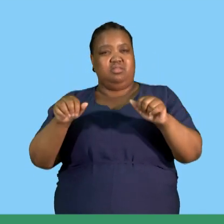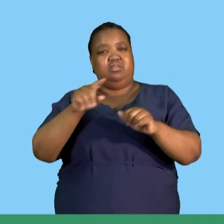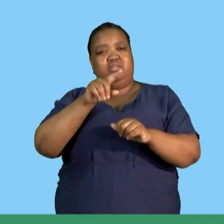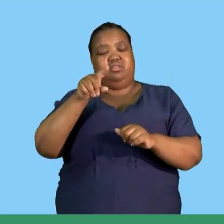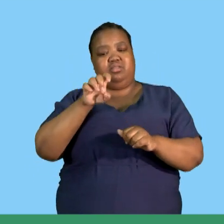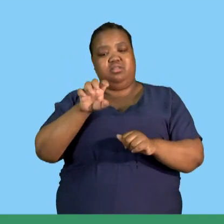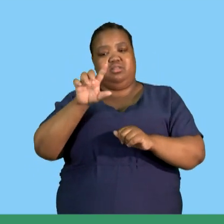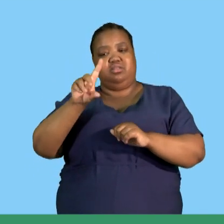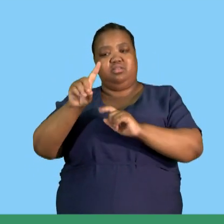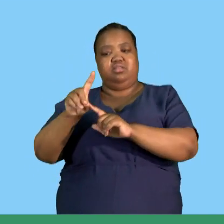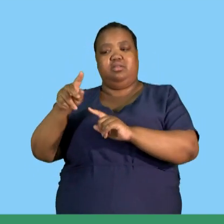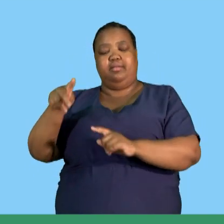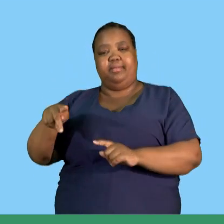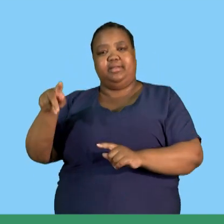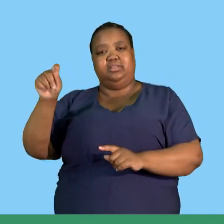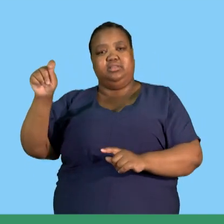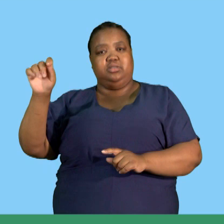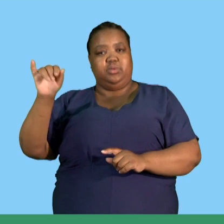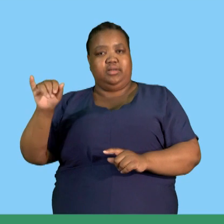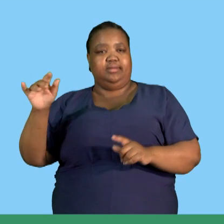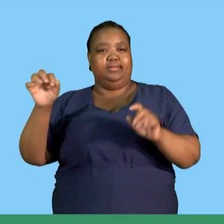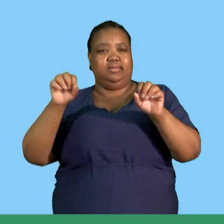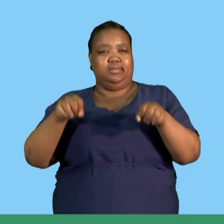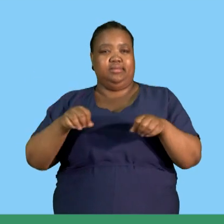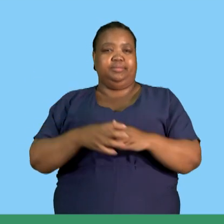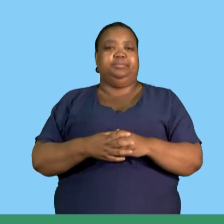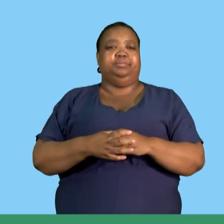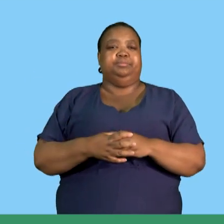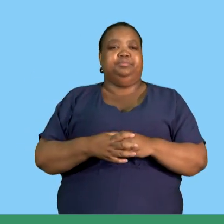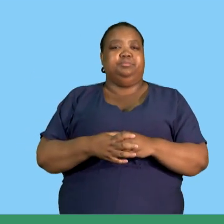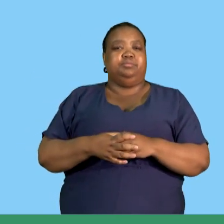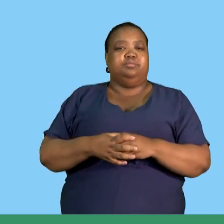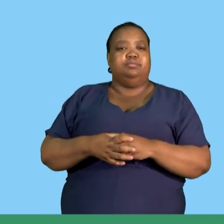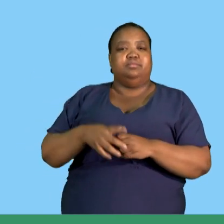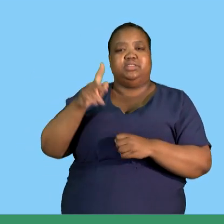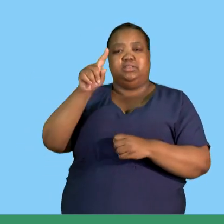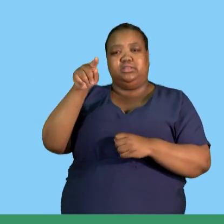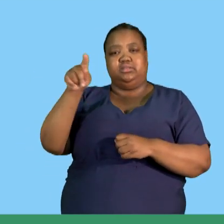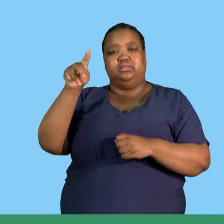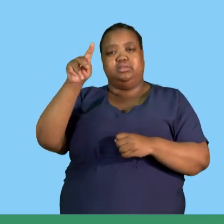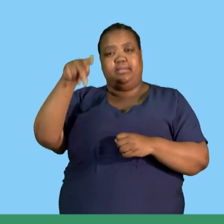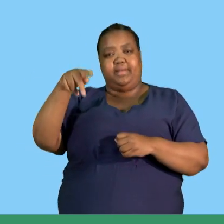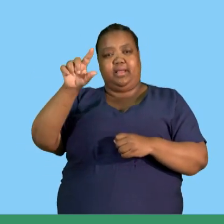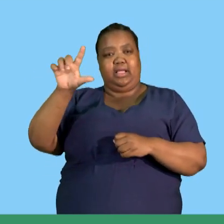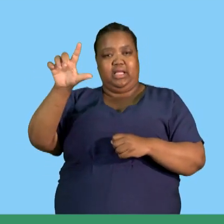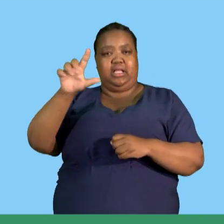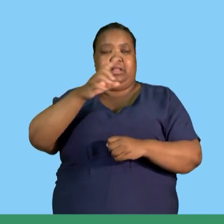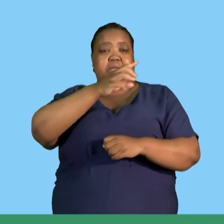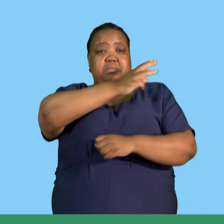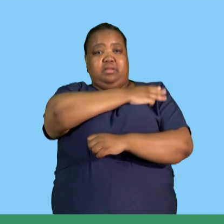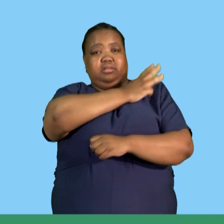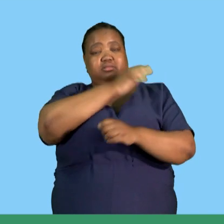Zelda Pty Ltd, which is your ZPL. The management of ZPL is considering